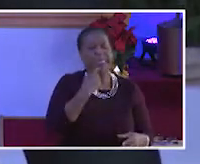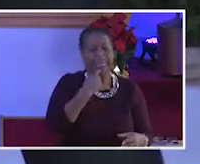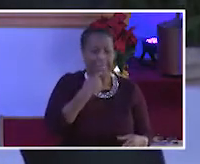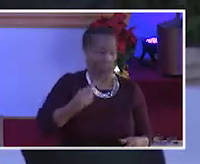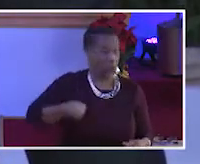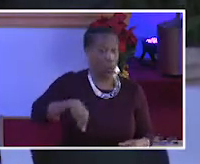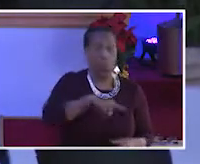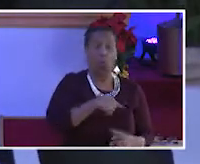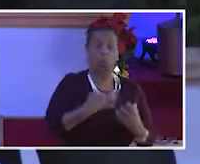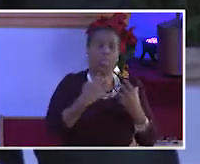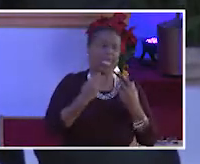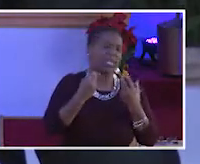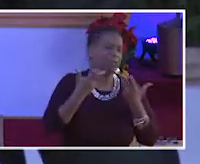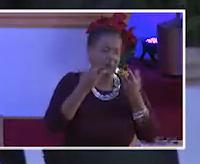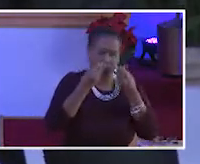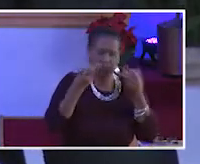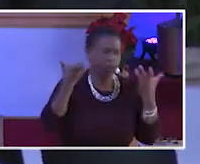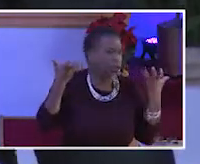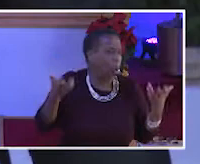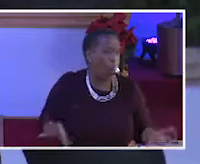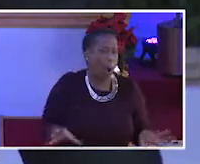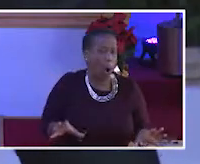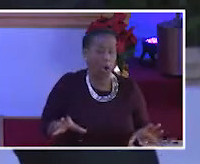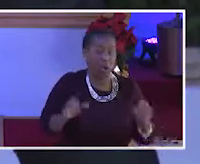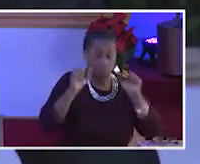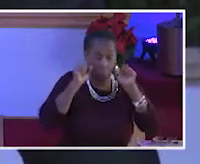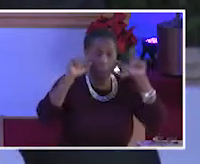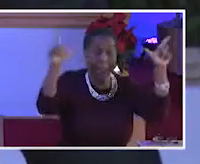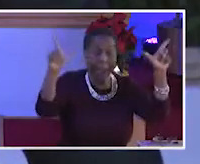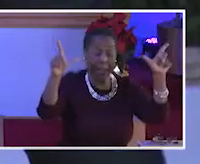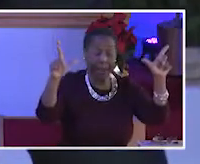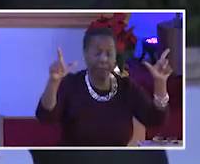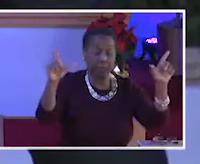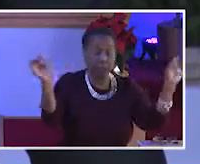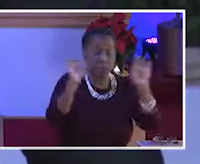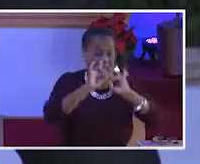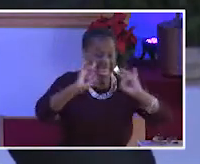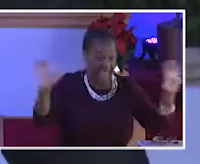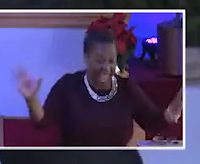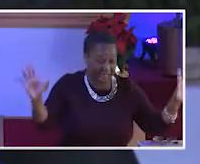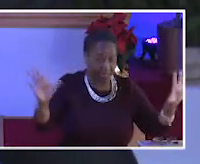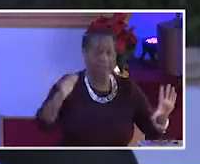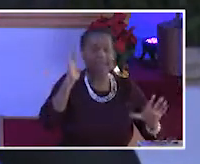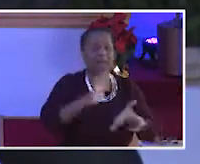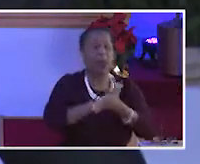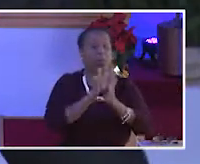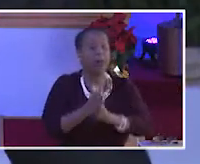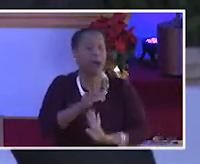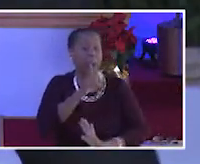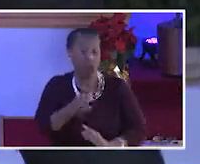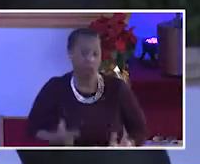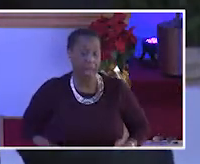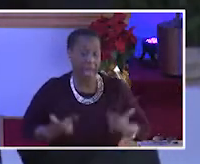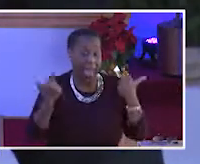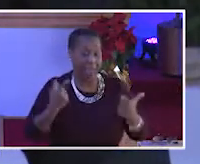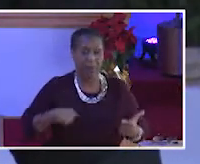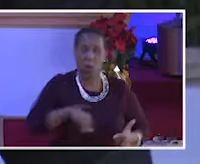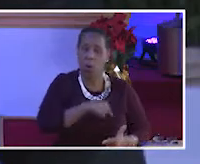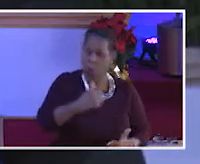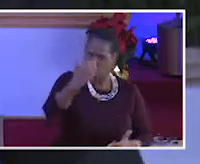"We care not to wake up to the nightmare that has become real life." We know